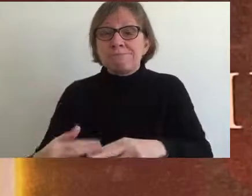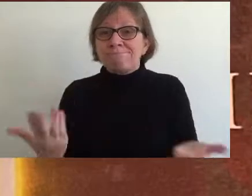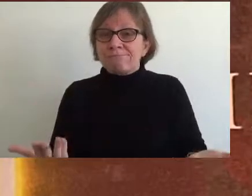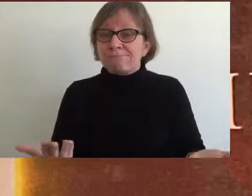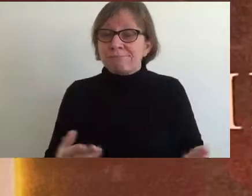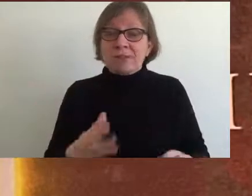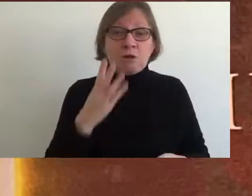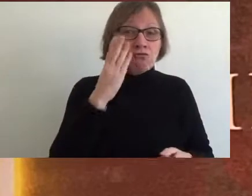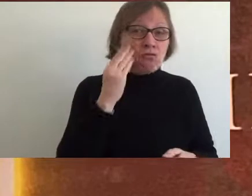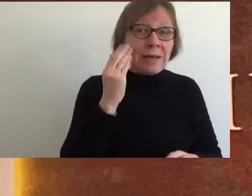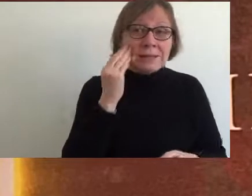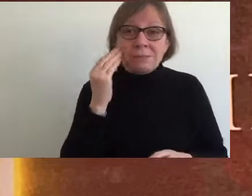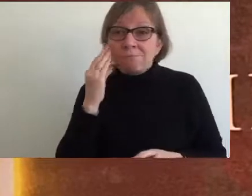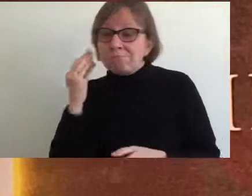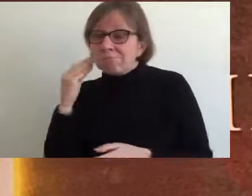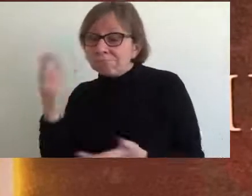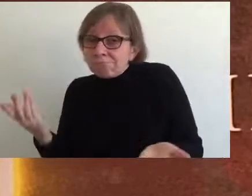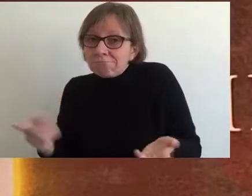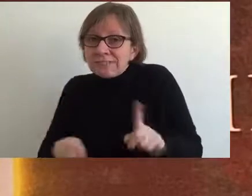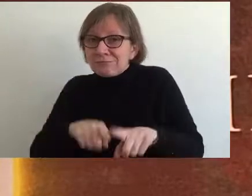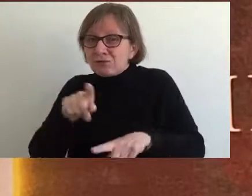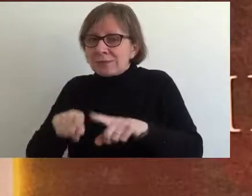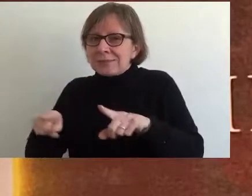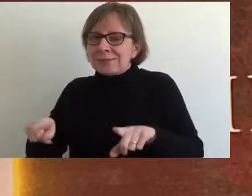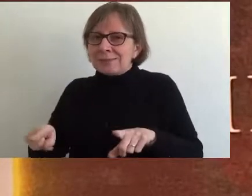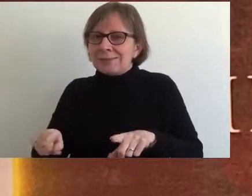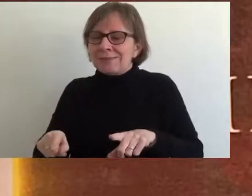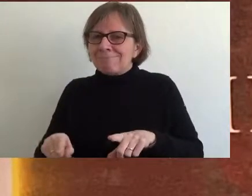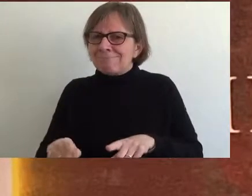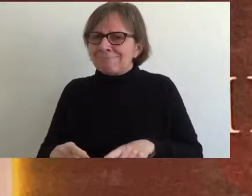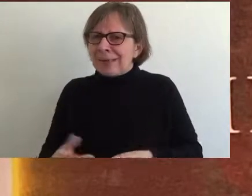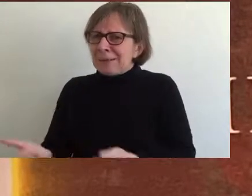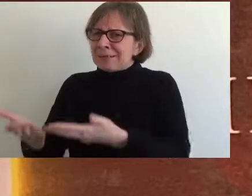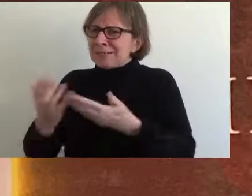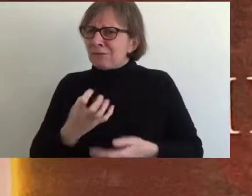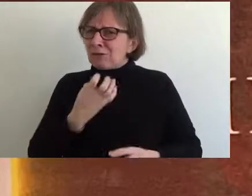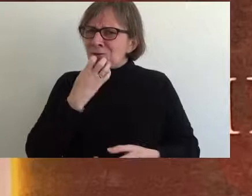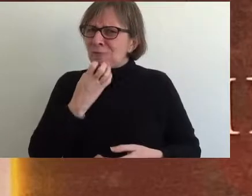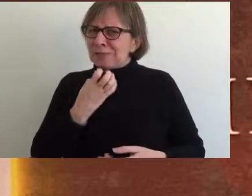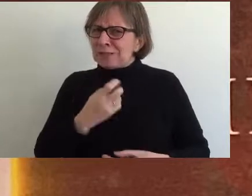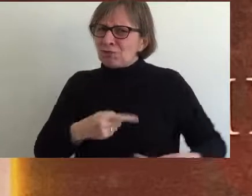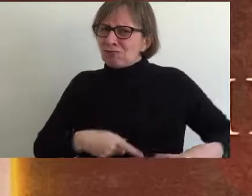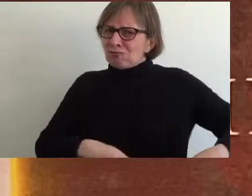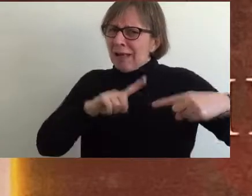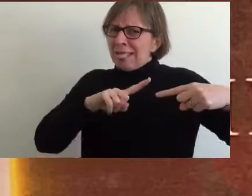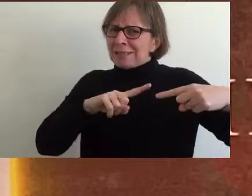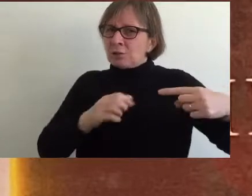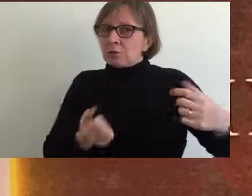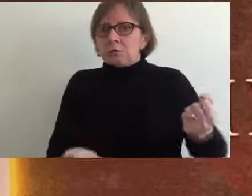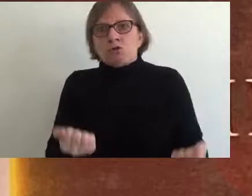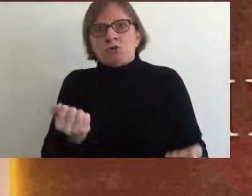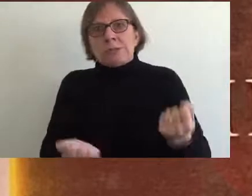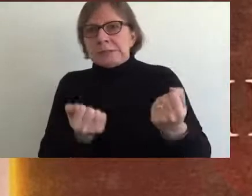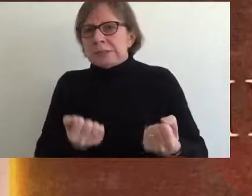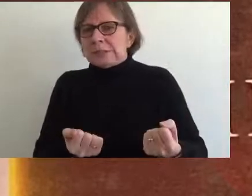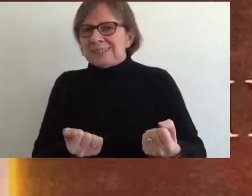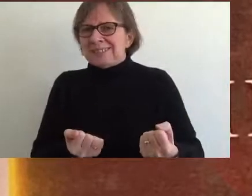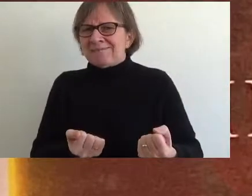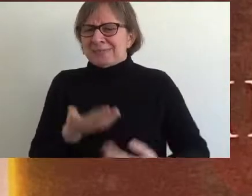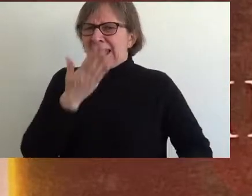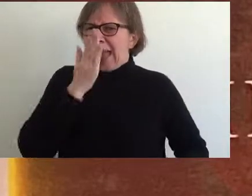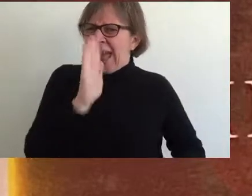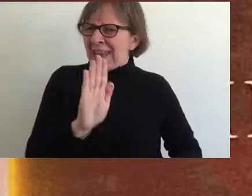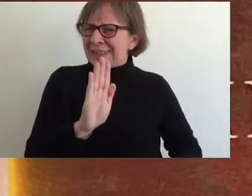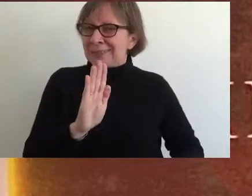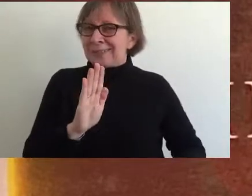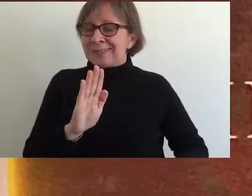ethnicities. Grant us the courage always to stand against injustice and hatred